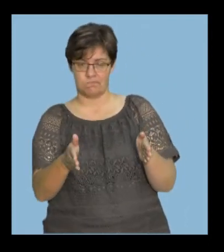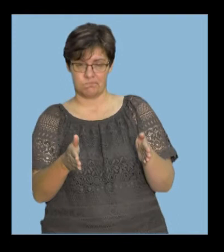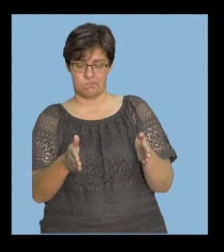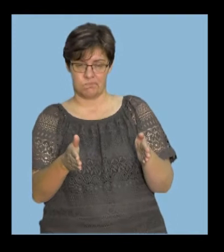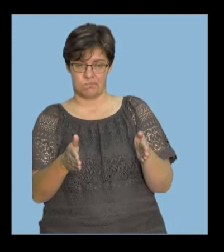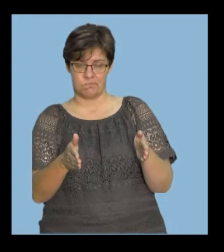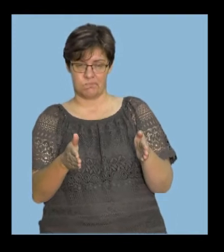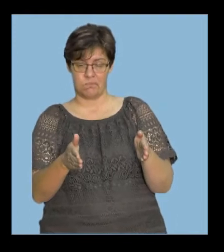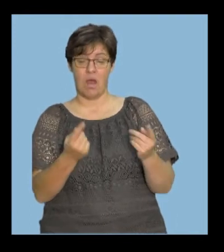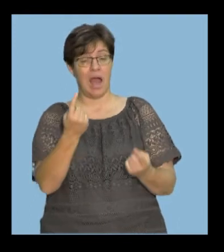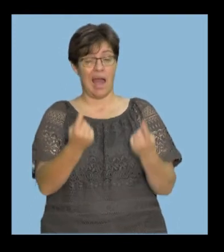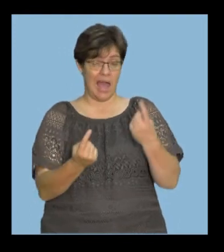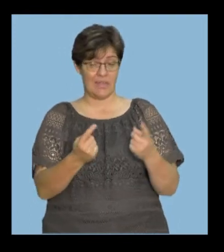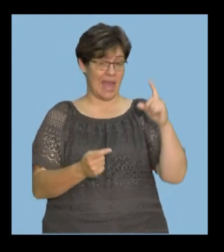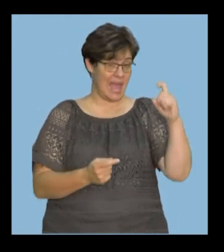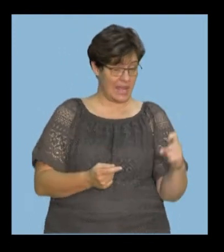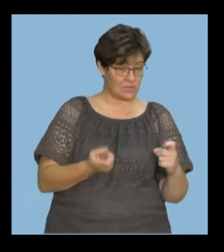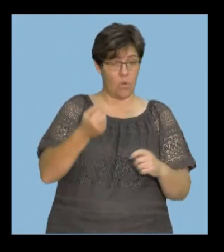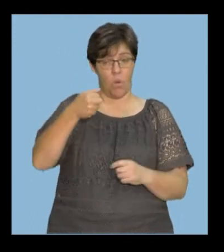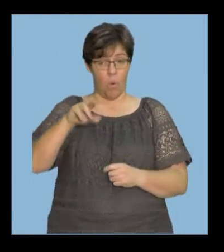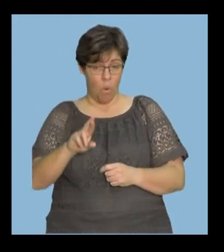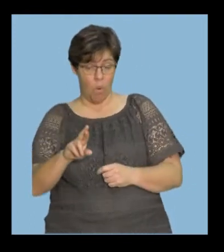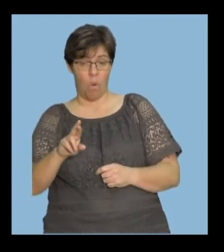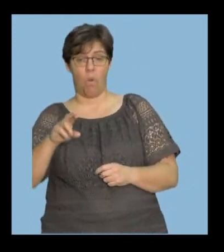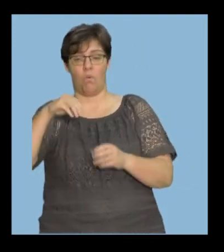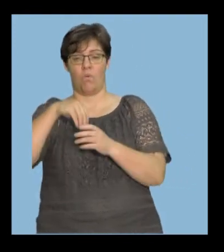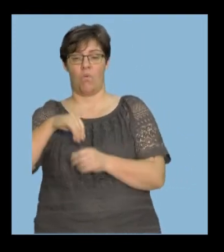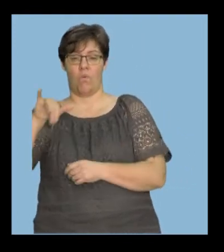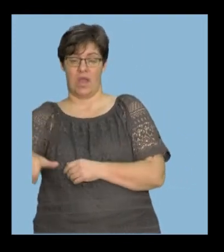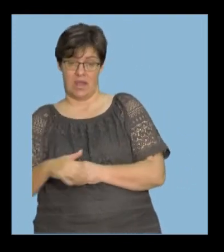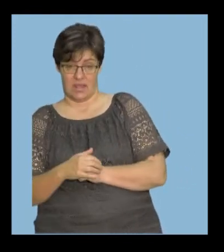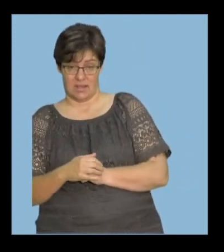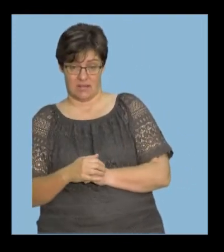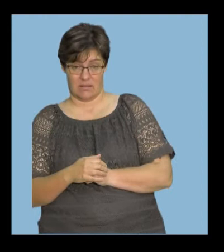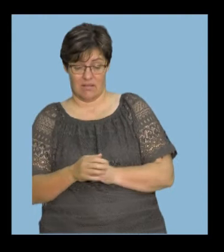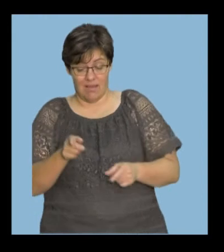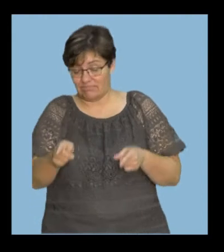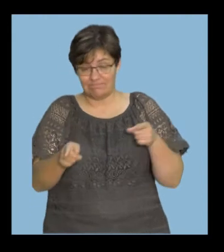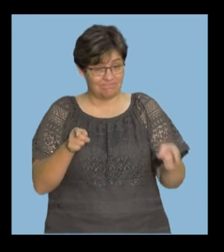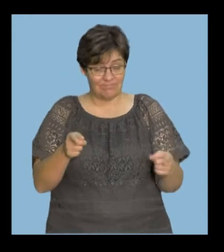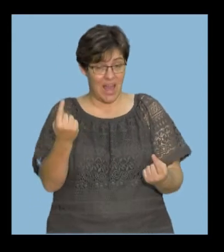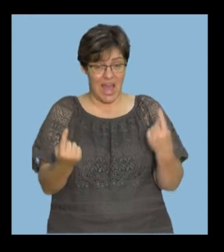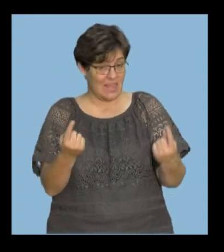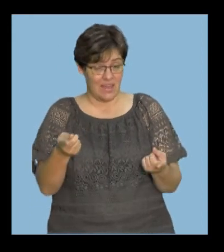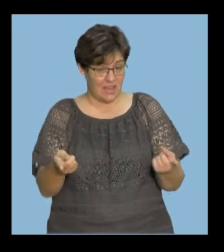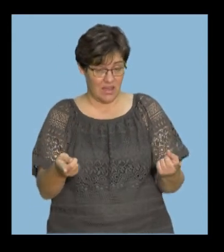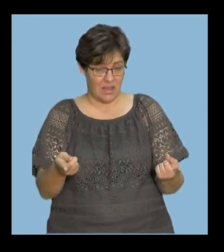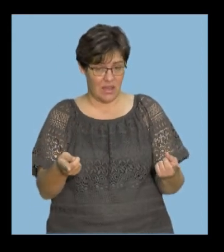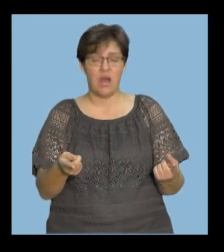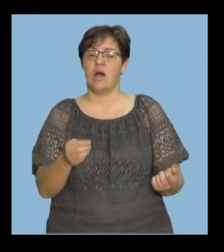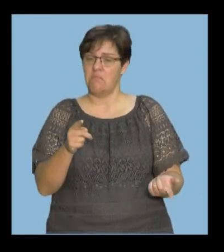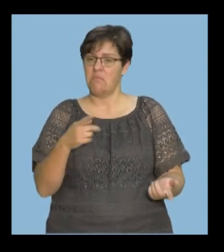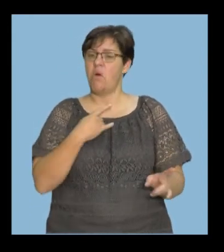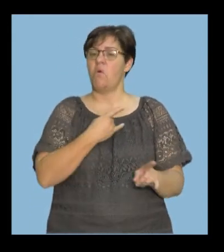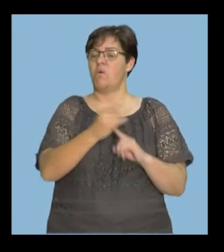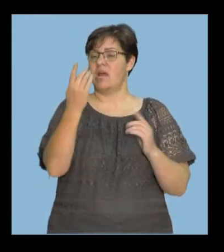in either X or in Y. And if they're in either X or in Y, then